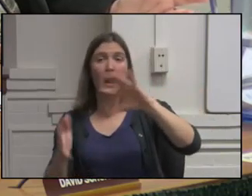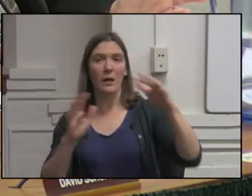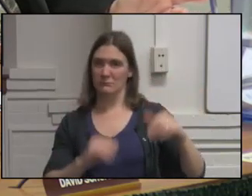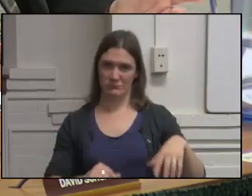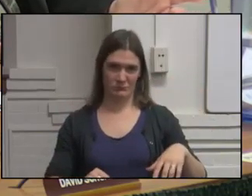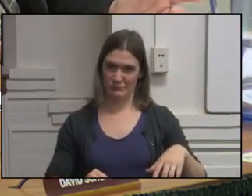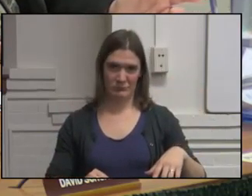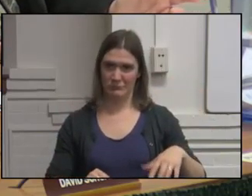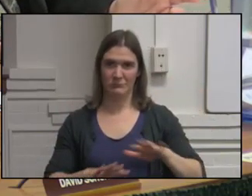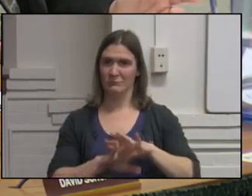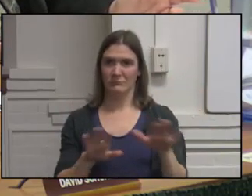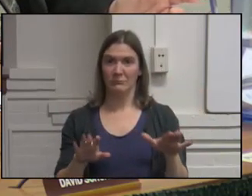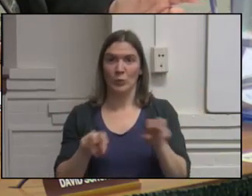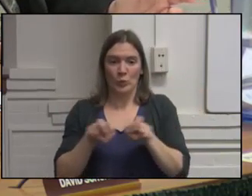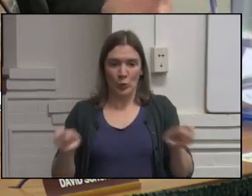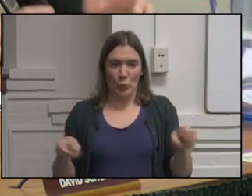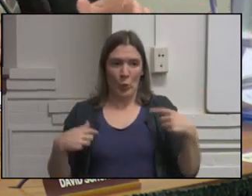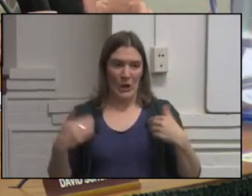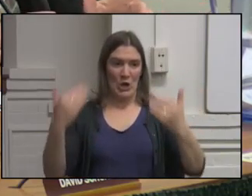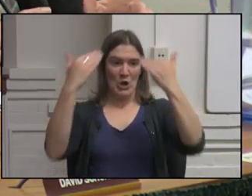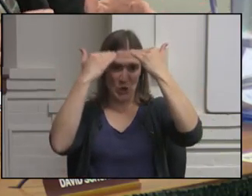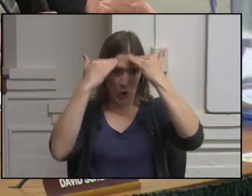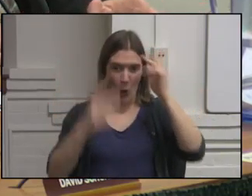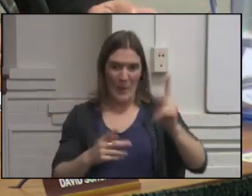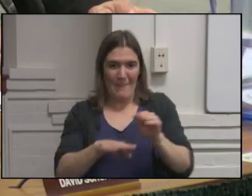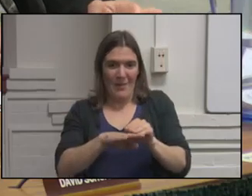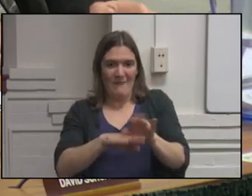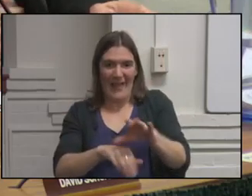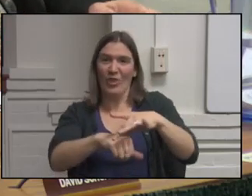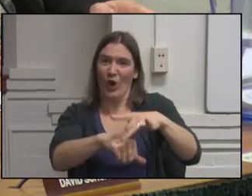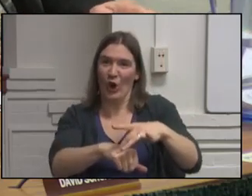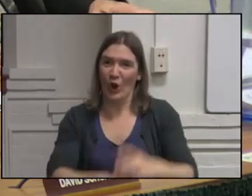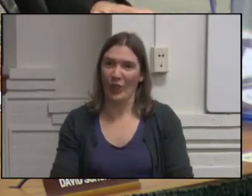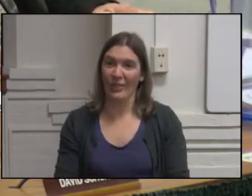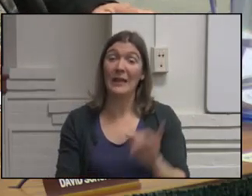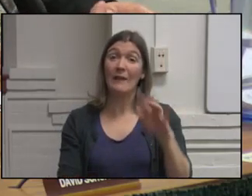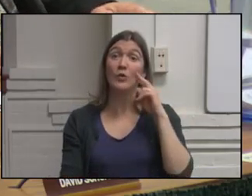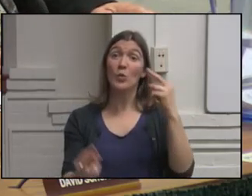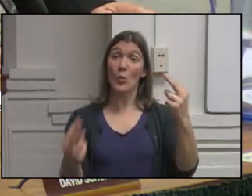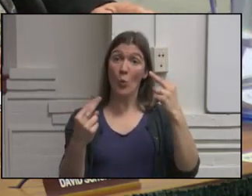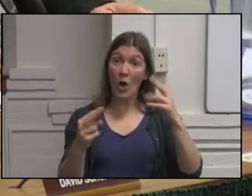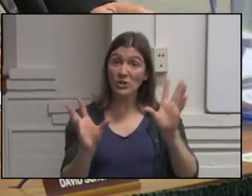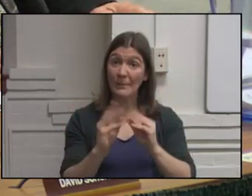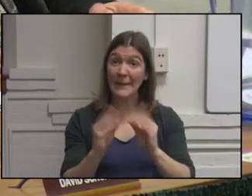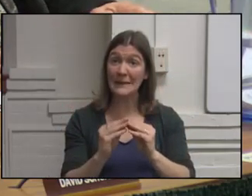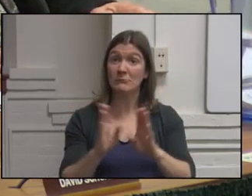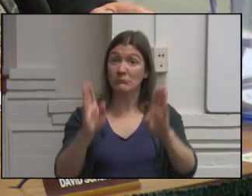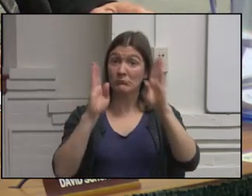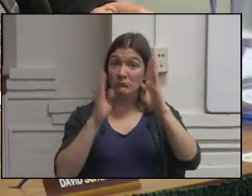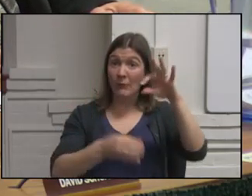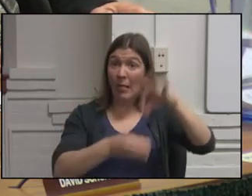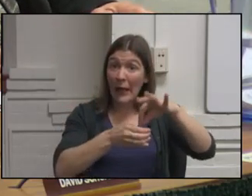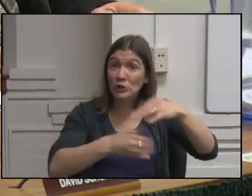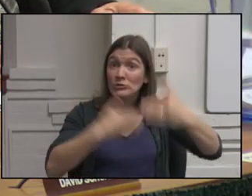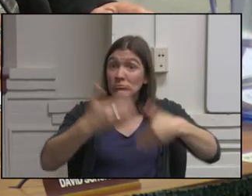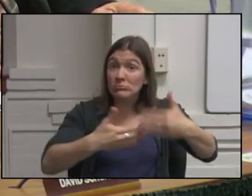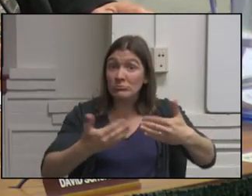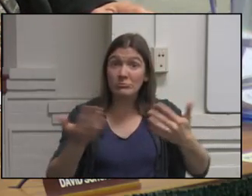way to present it. So I don't think, if you've been watching our meetings and you've been paying attention to our election,